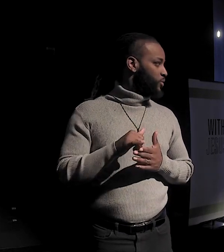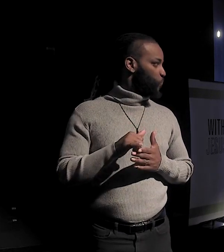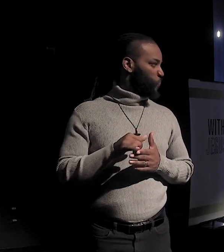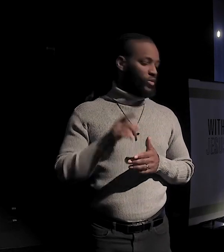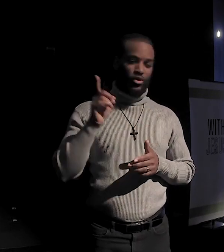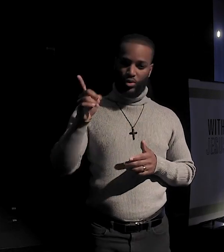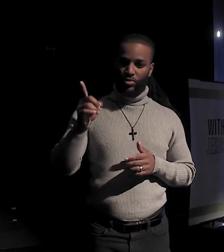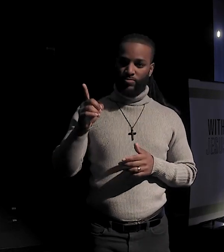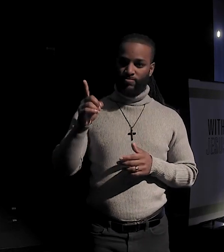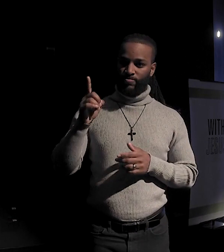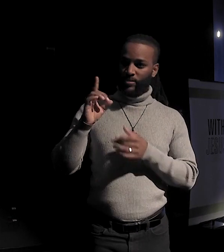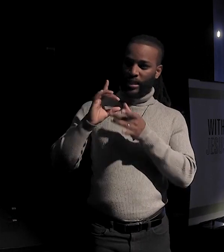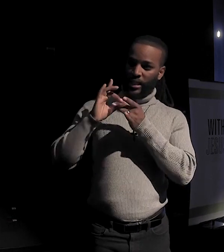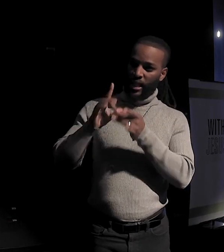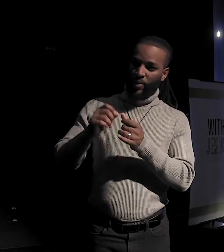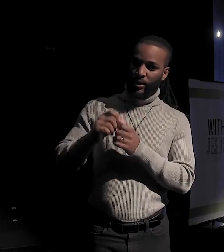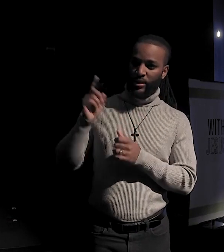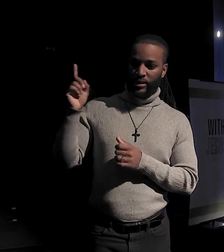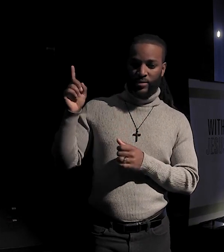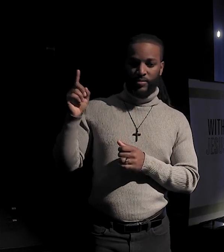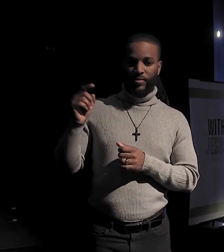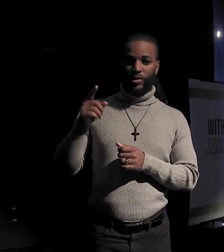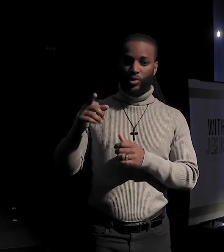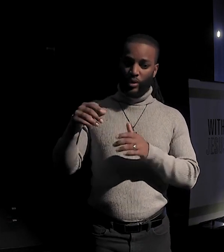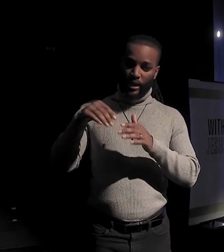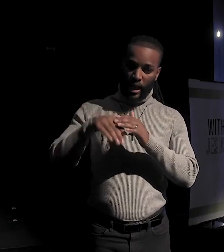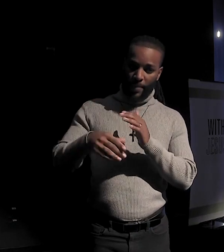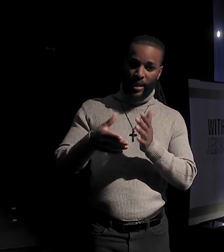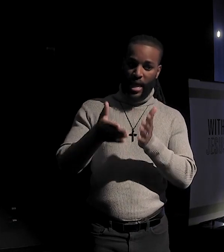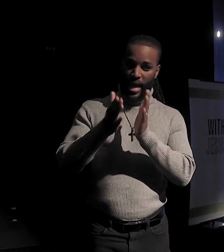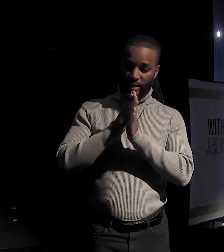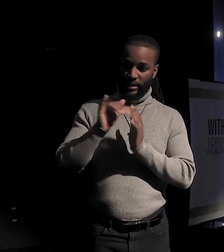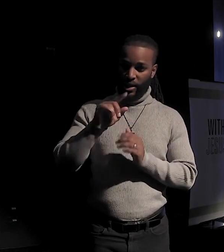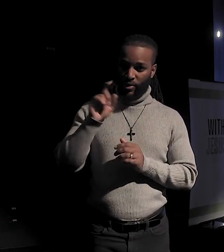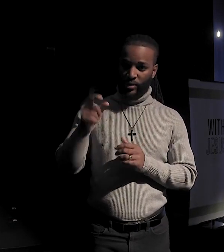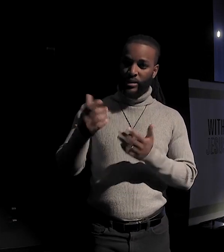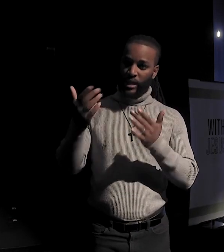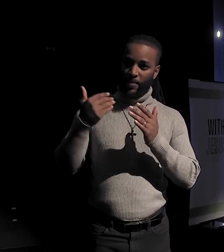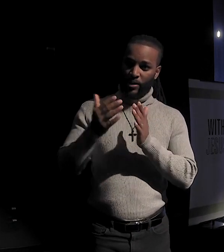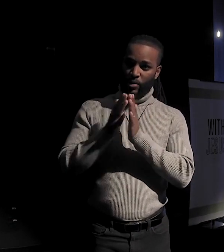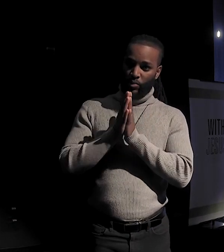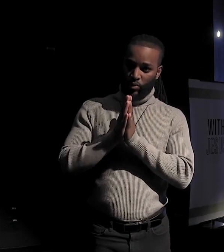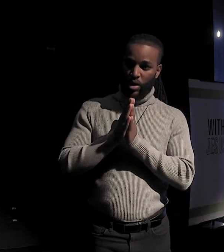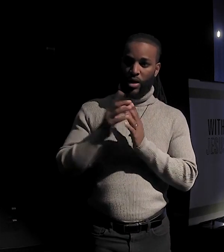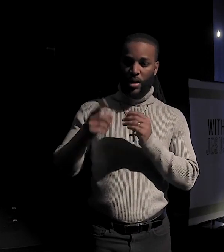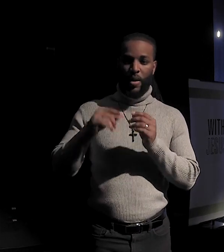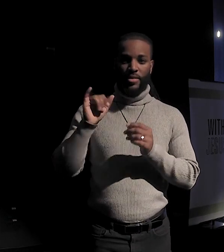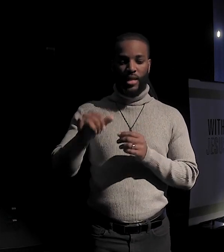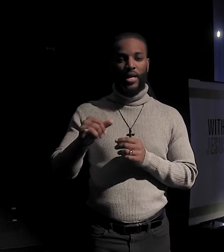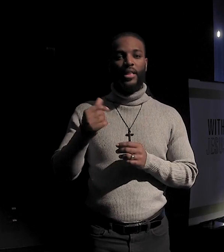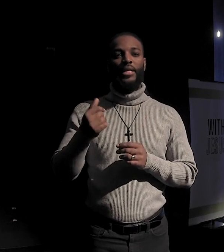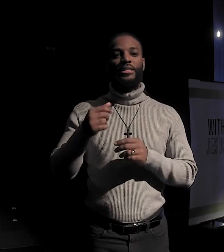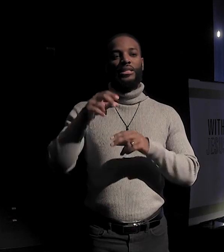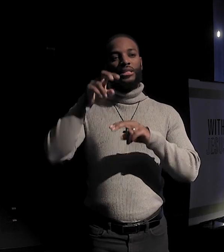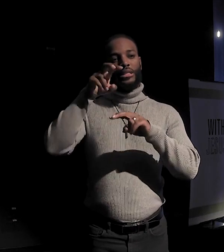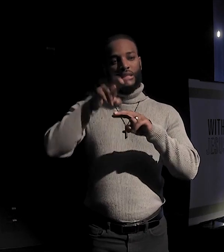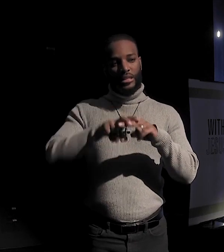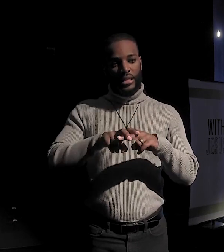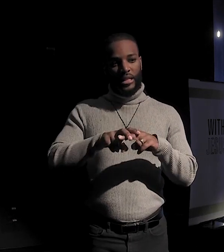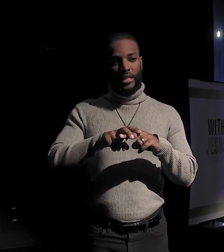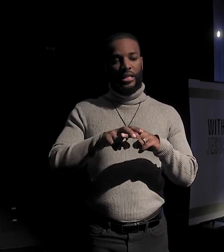you resonate with, that, man, that's, you came in asking that question, come get prayer about that. Let's just sit and